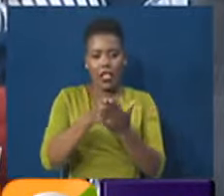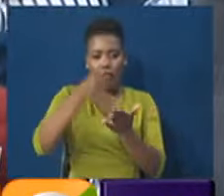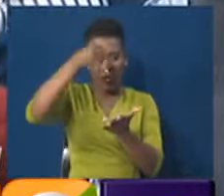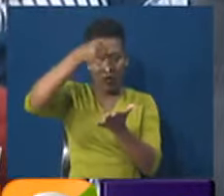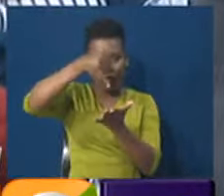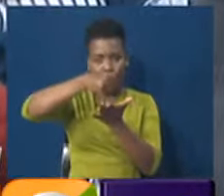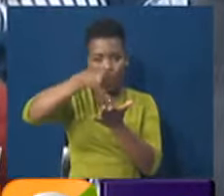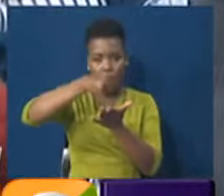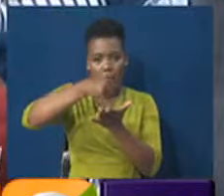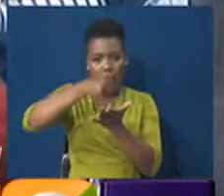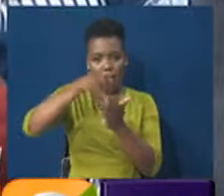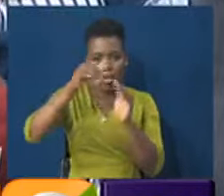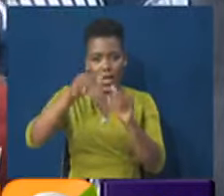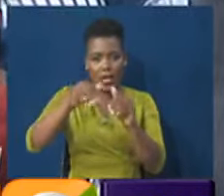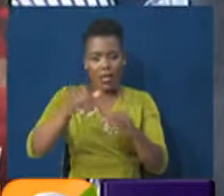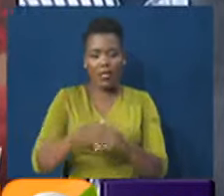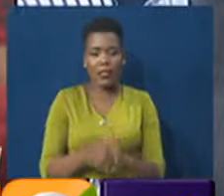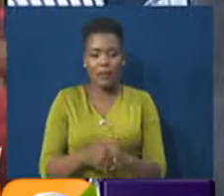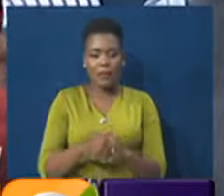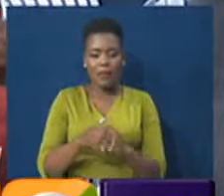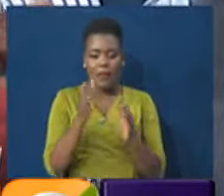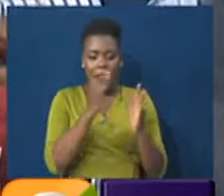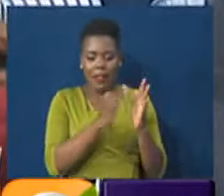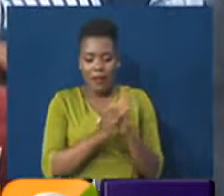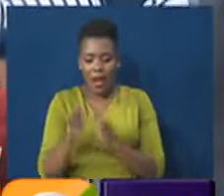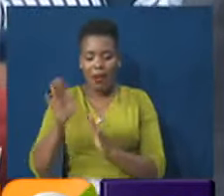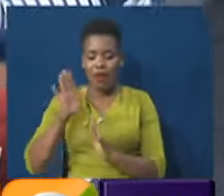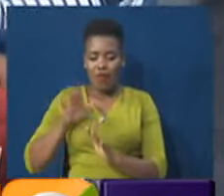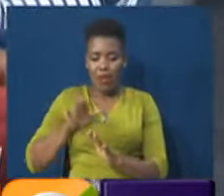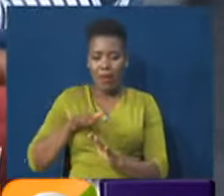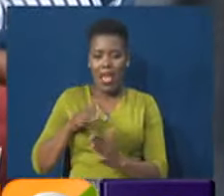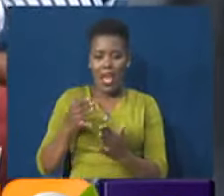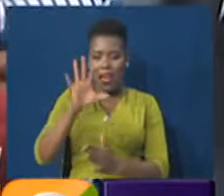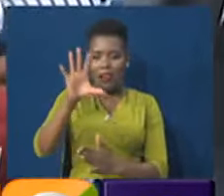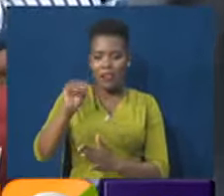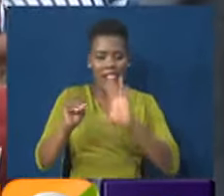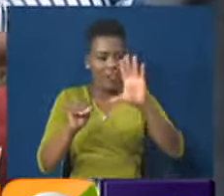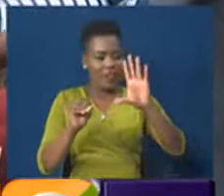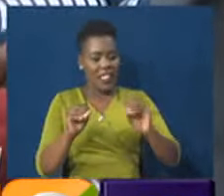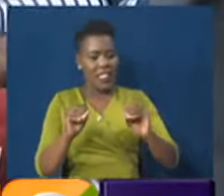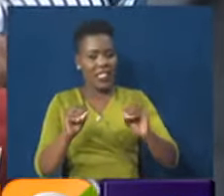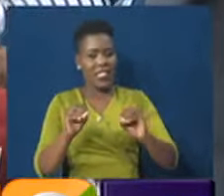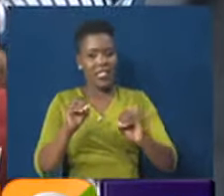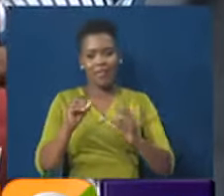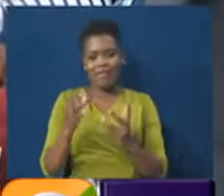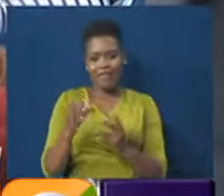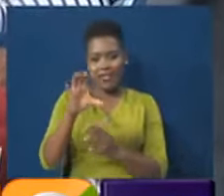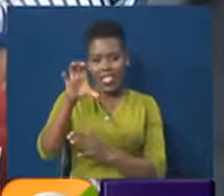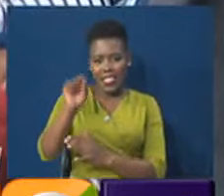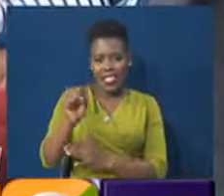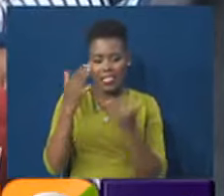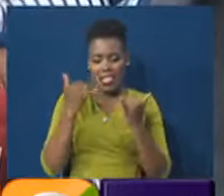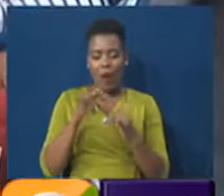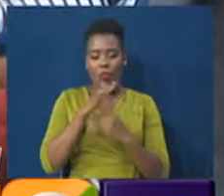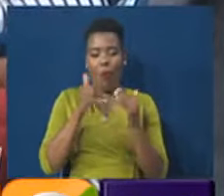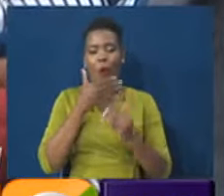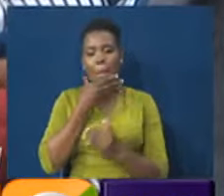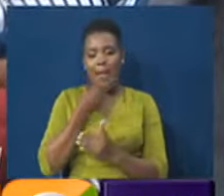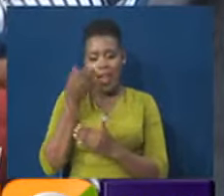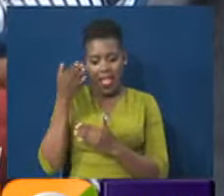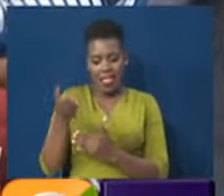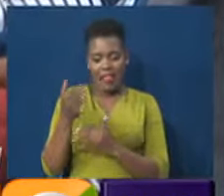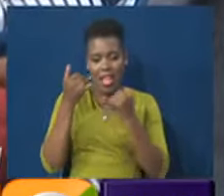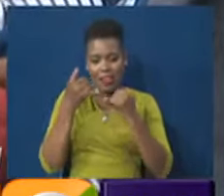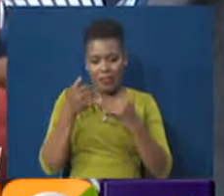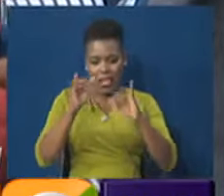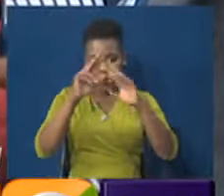financial inclusion, around the plan was women 50-50 The cabinet studio has all men right now. They are struggling to get the women